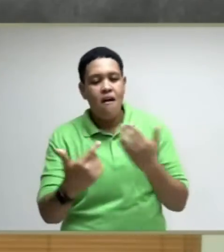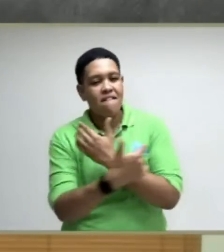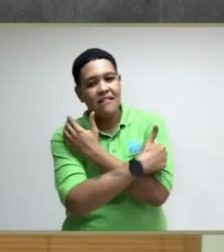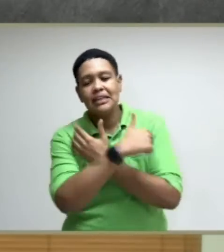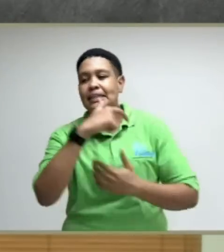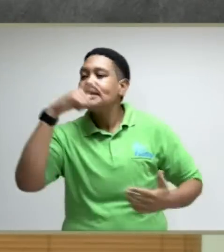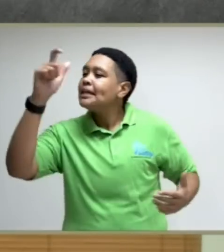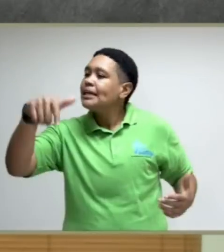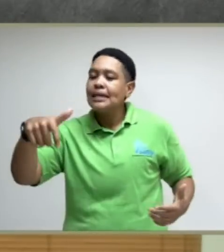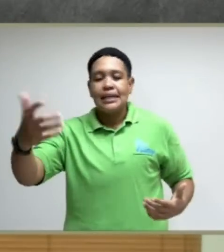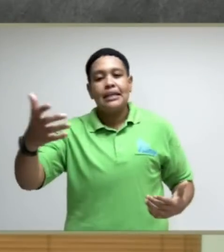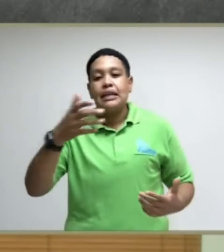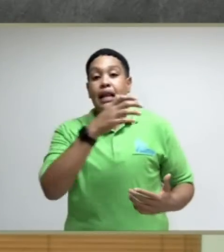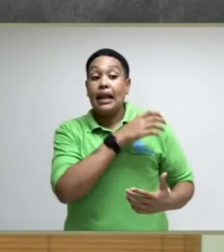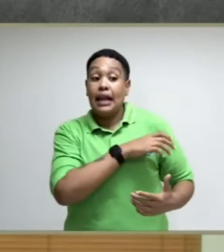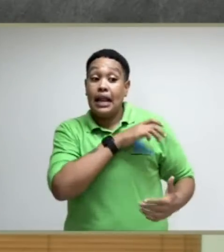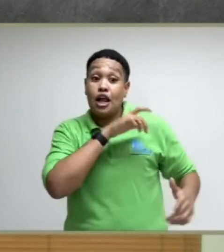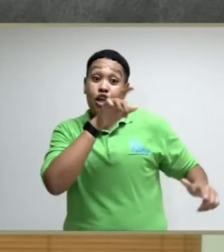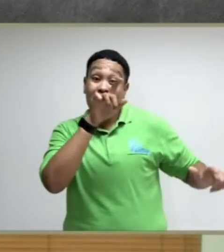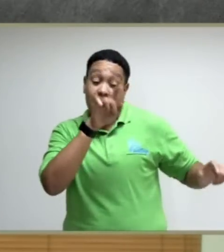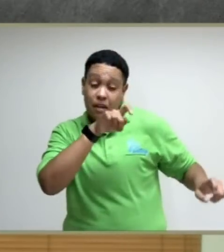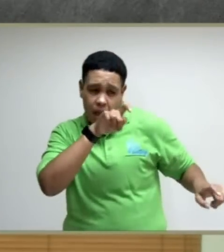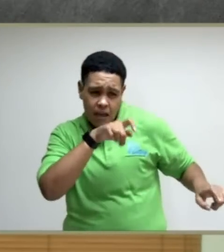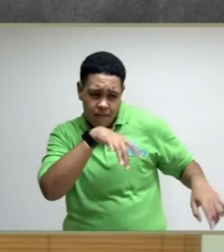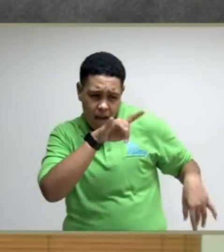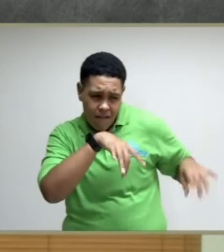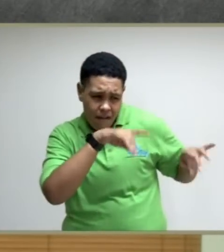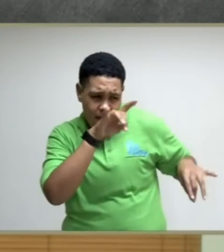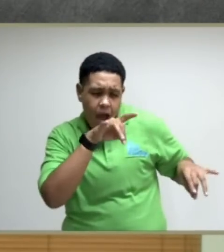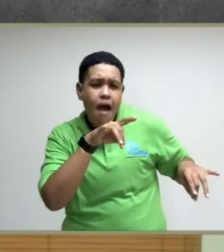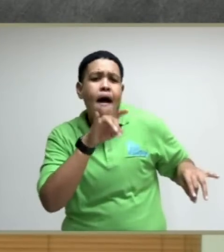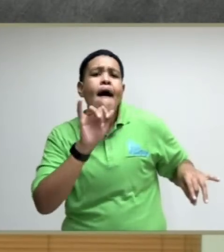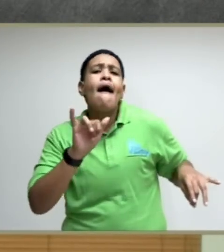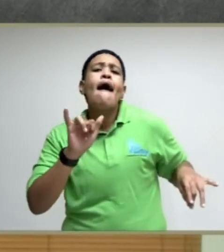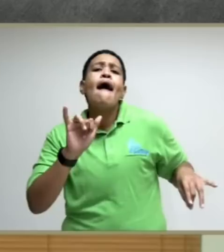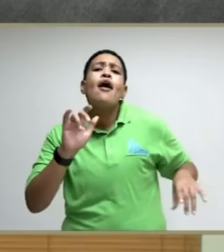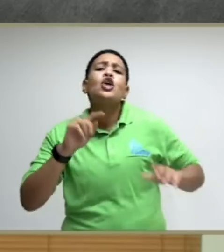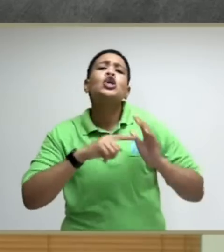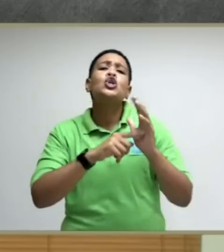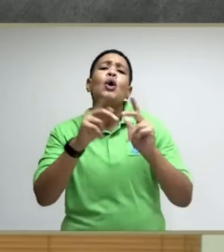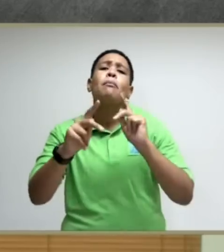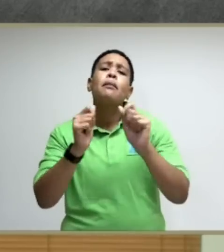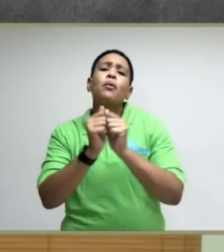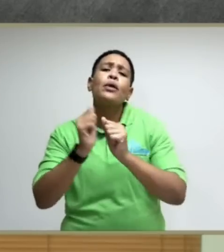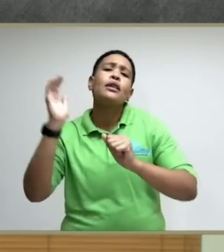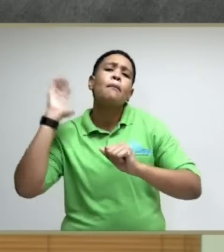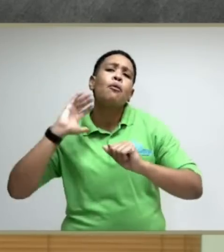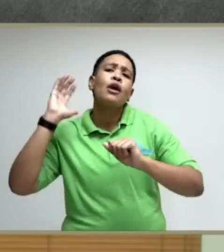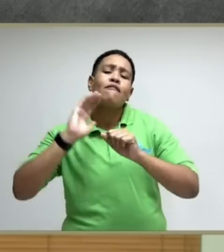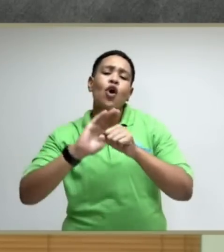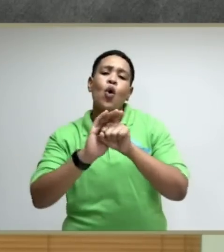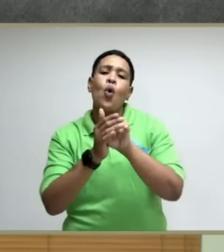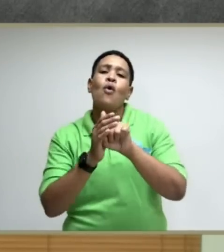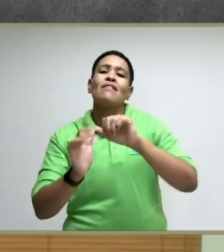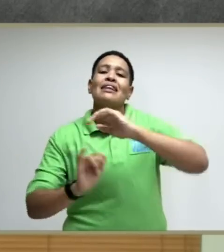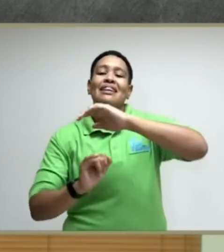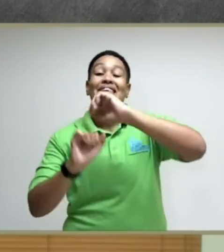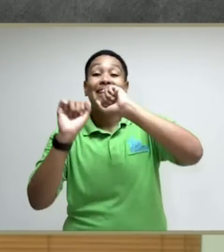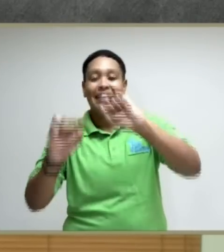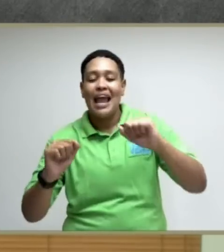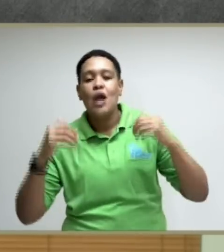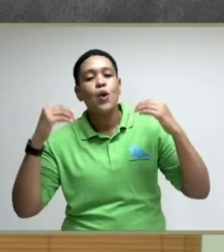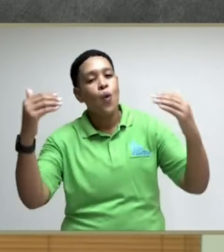vaccinated. Clinical trial results have shown that people with previous COVID-19 infections can be